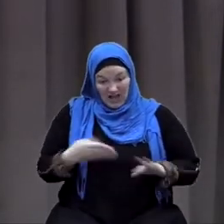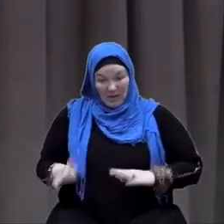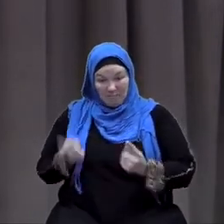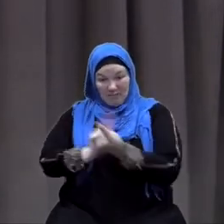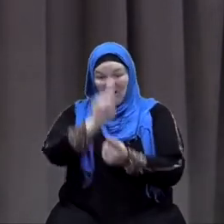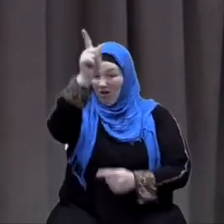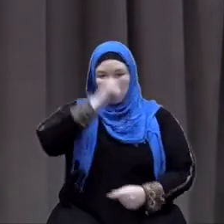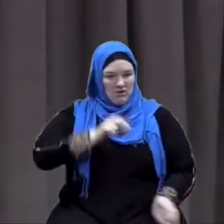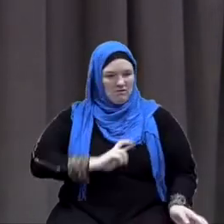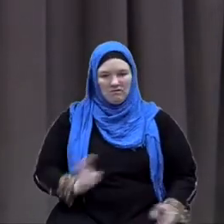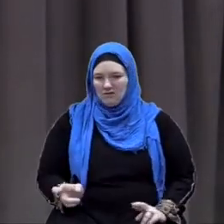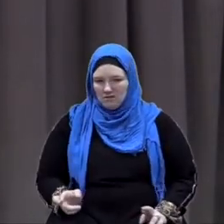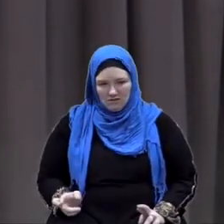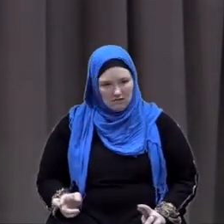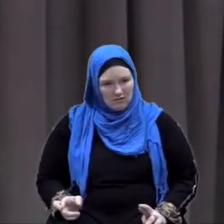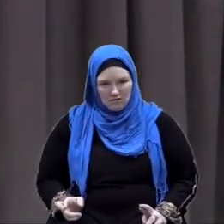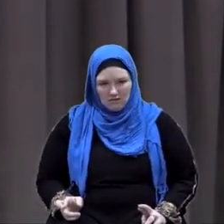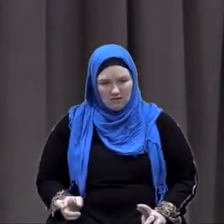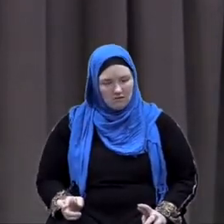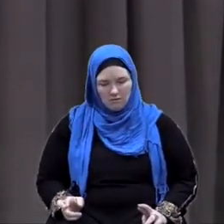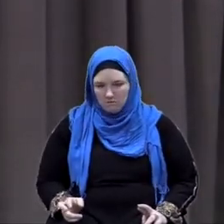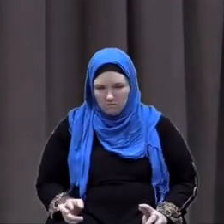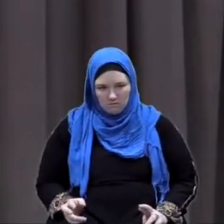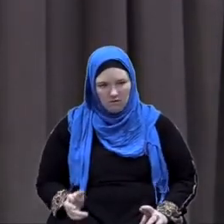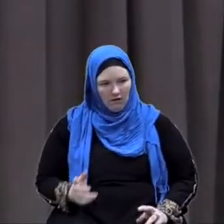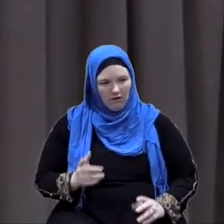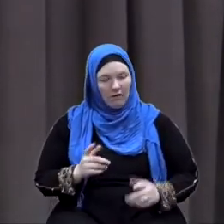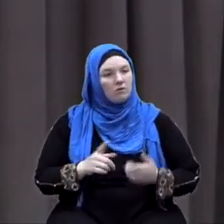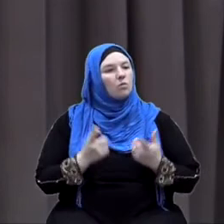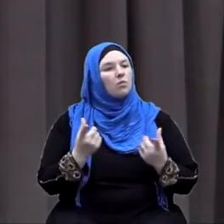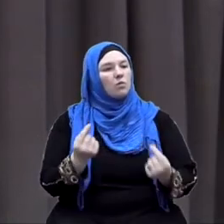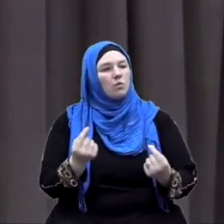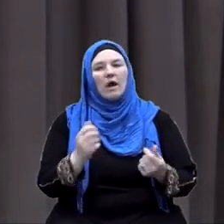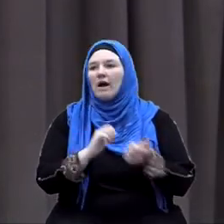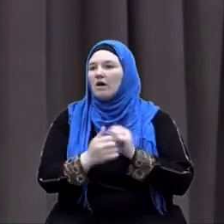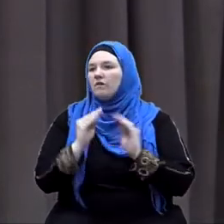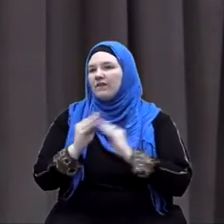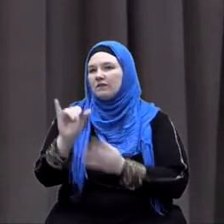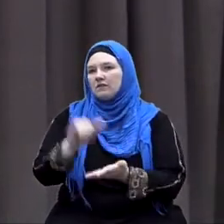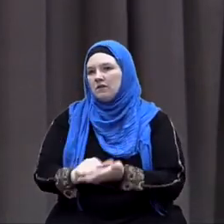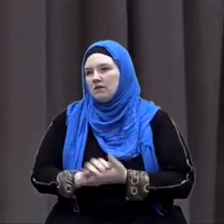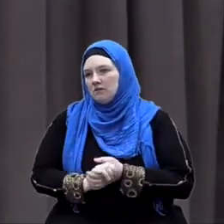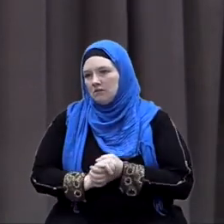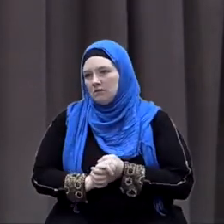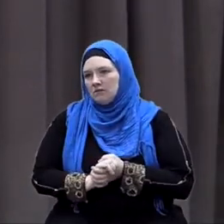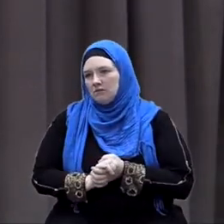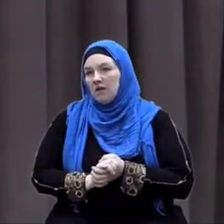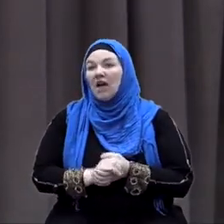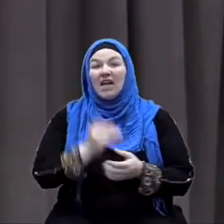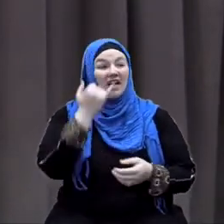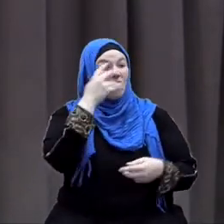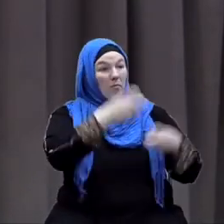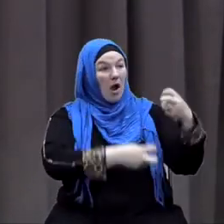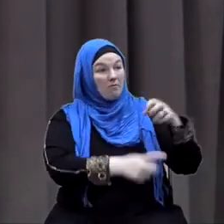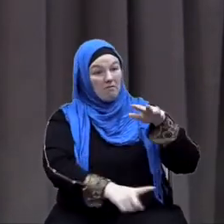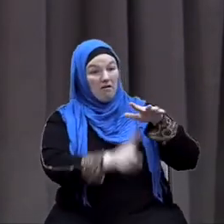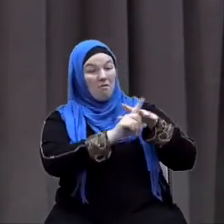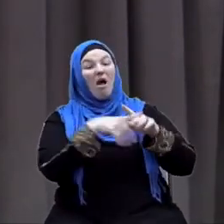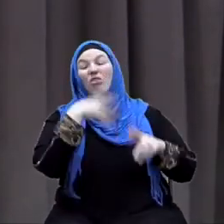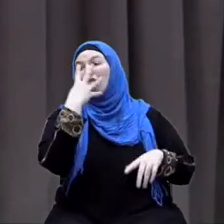do you pick a chance to do something good, or do you ignore it and wish it goes away?